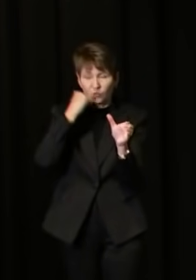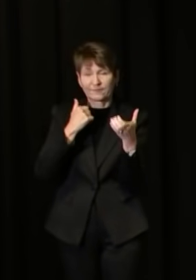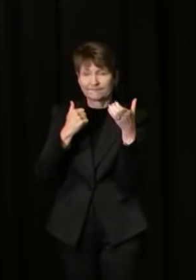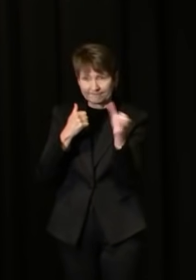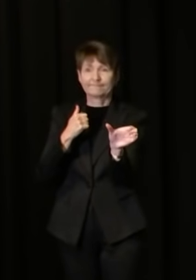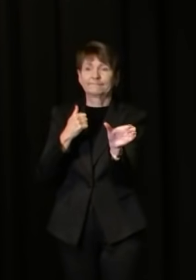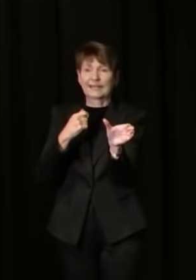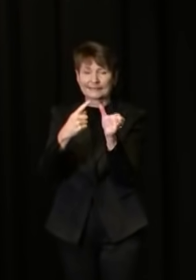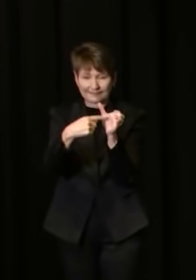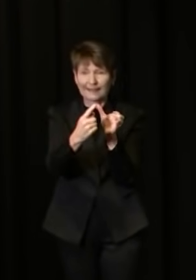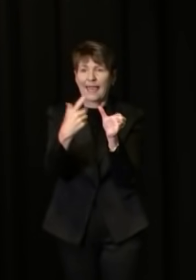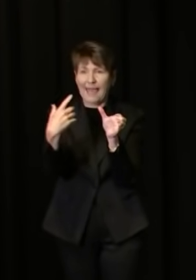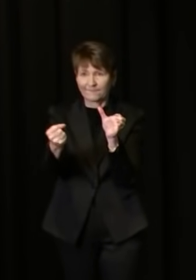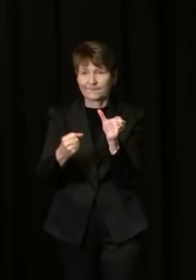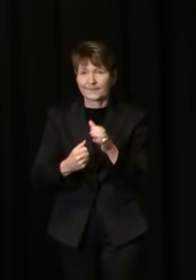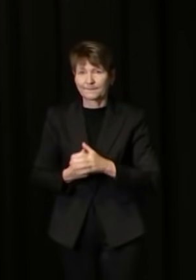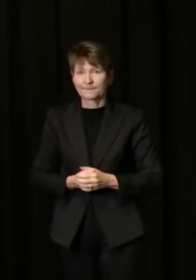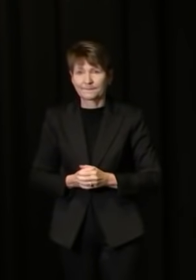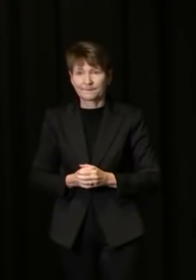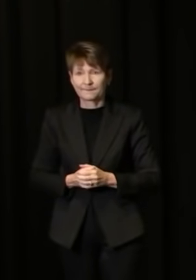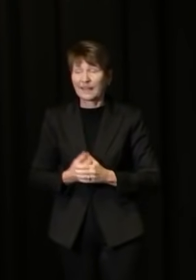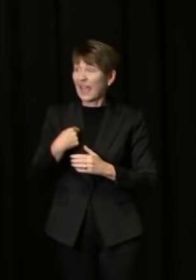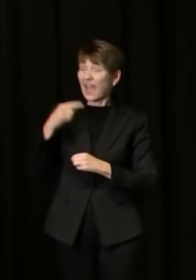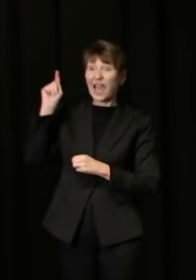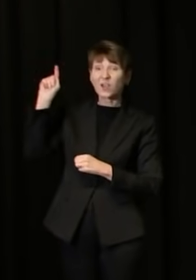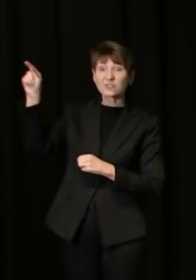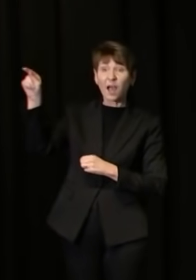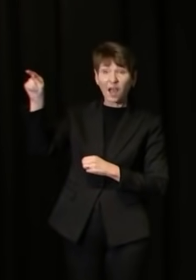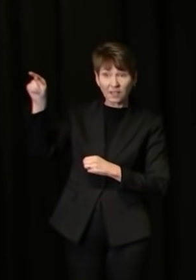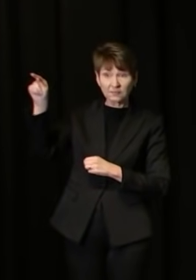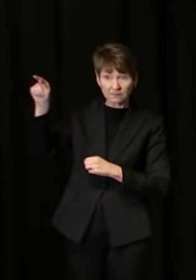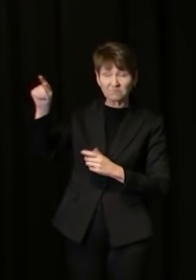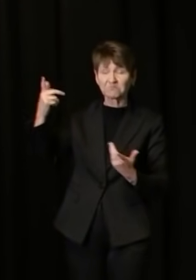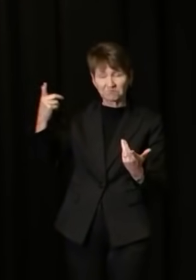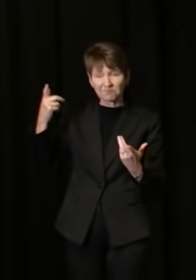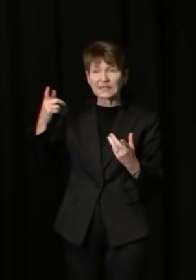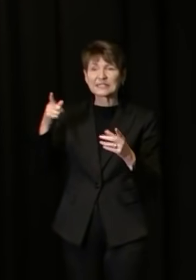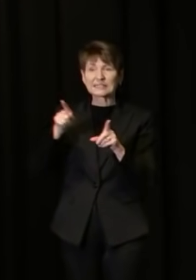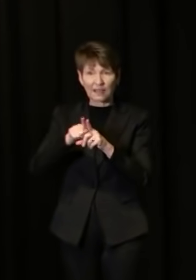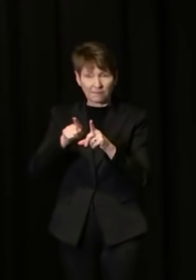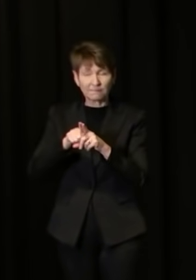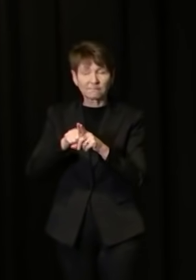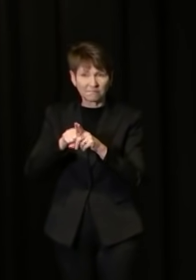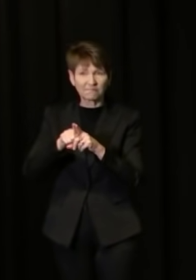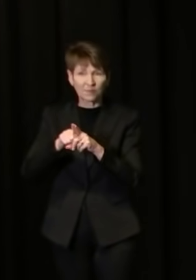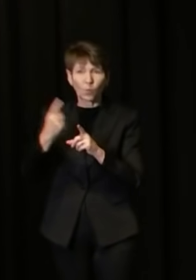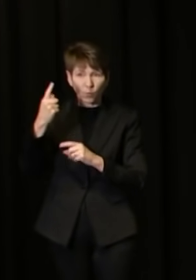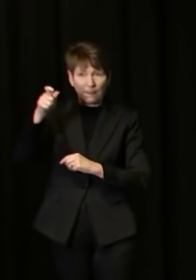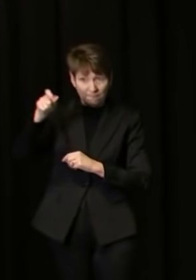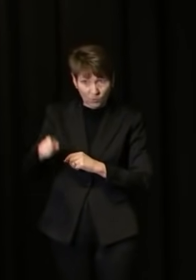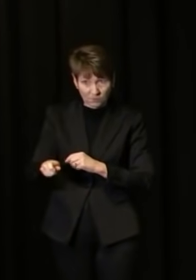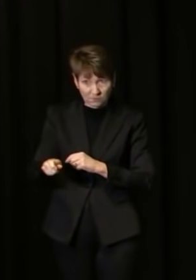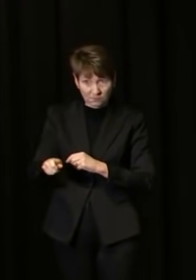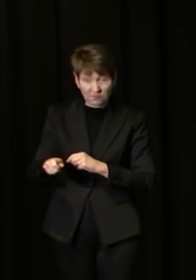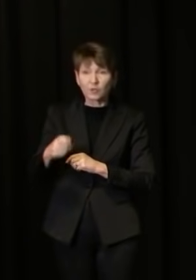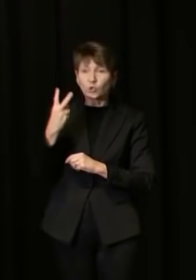to most outdoor settings will remain at 1 person per